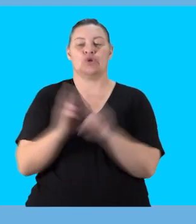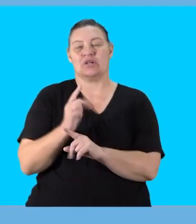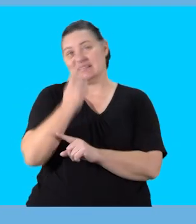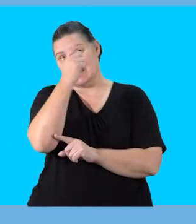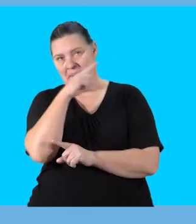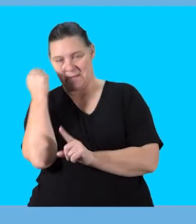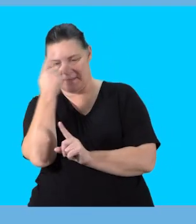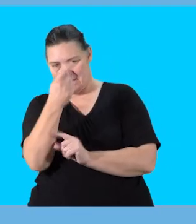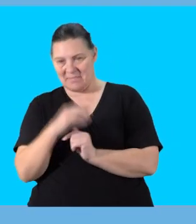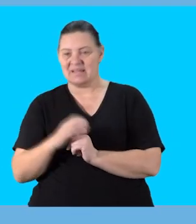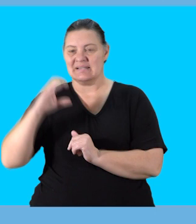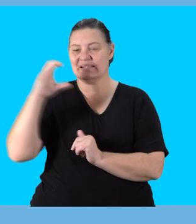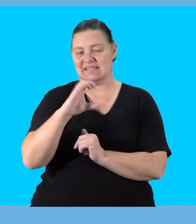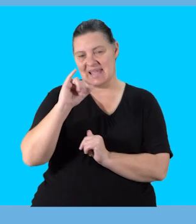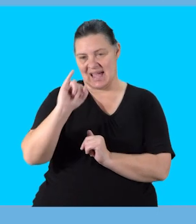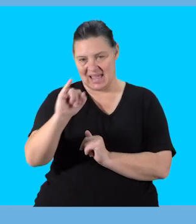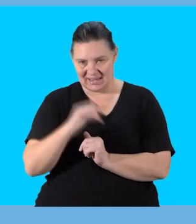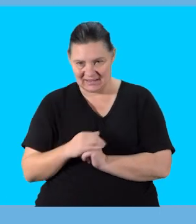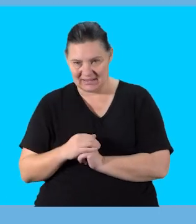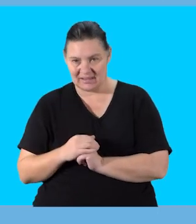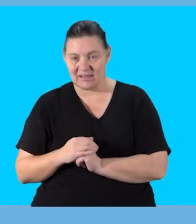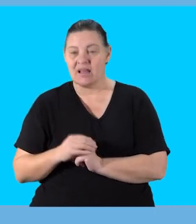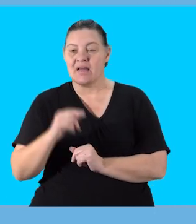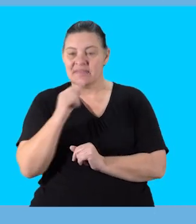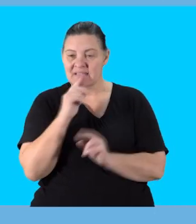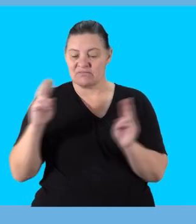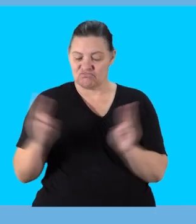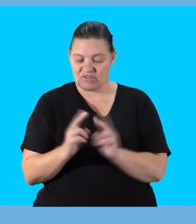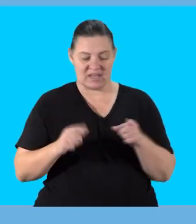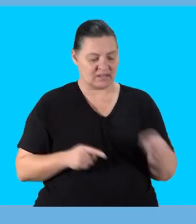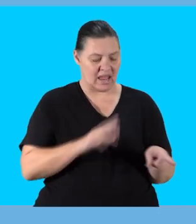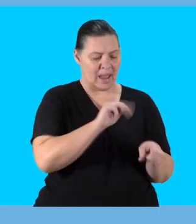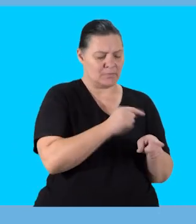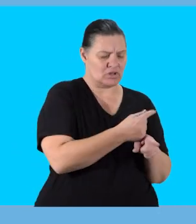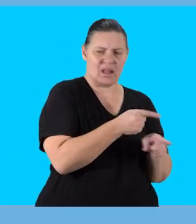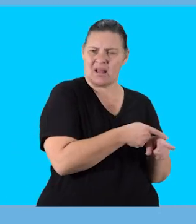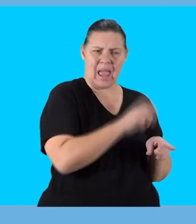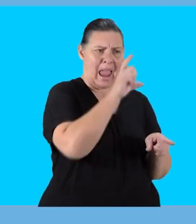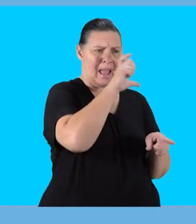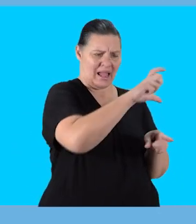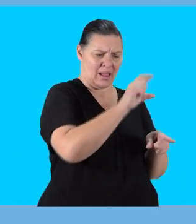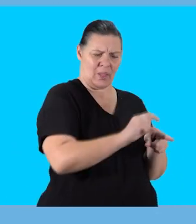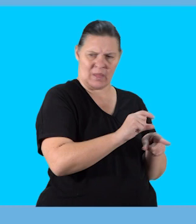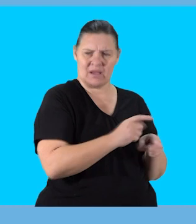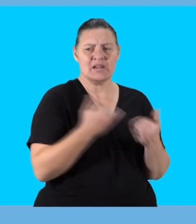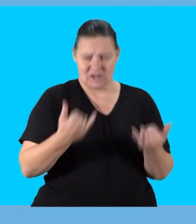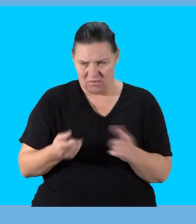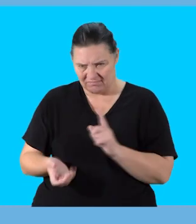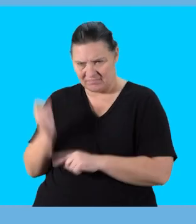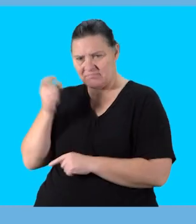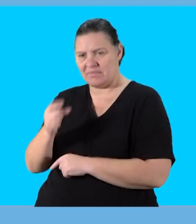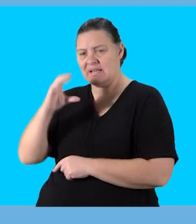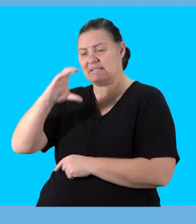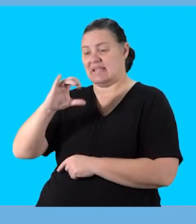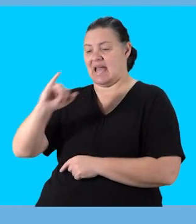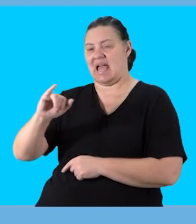abbreviation of the element's name. However, it's abbreviated differently, as we have said. So sometimes you find